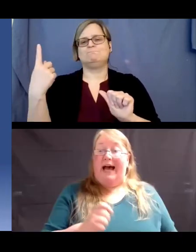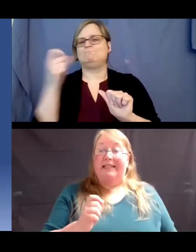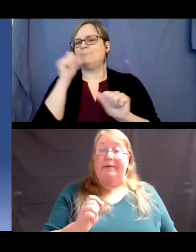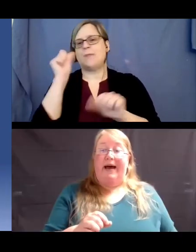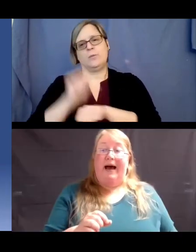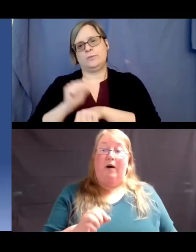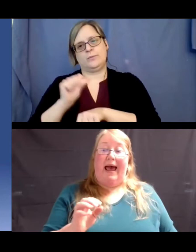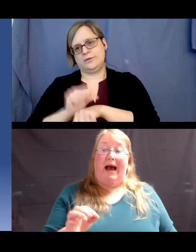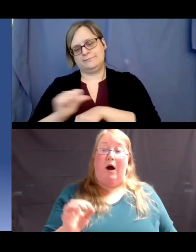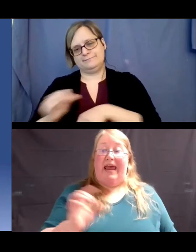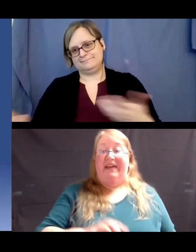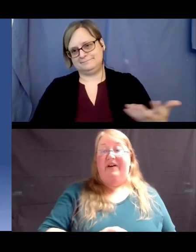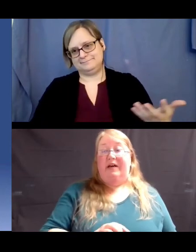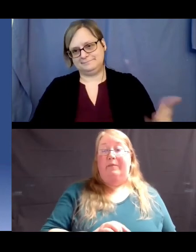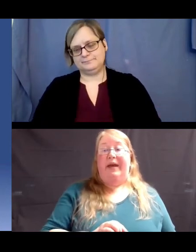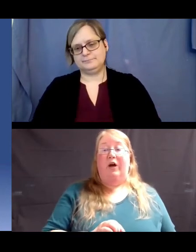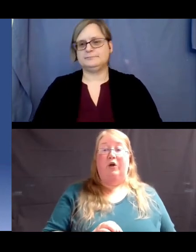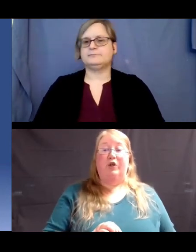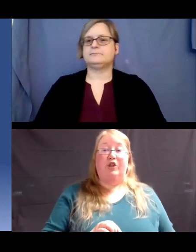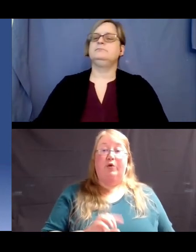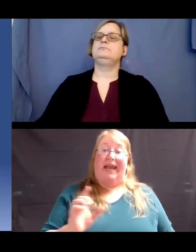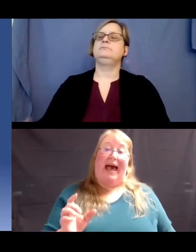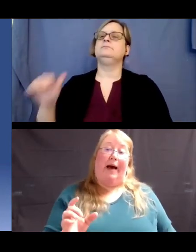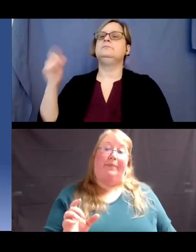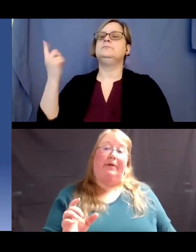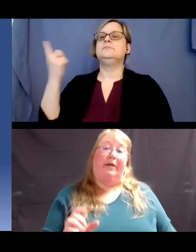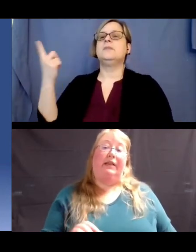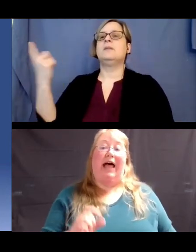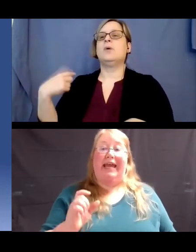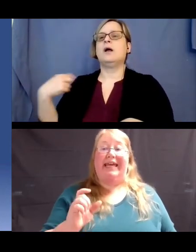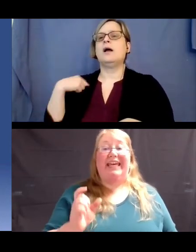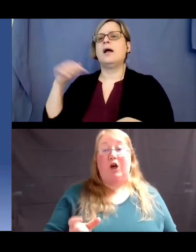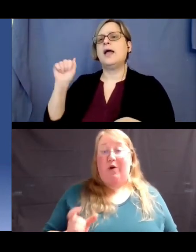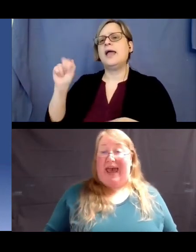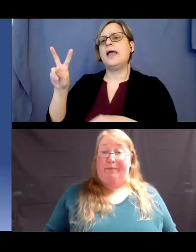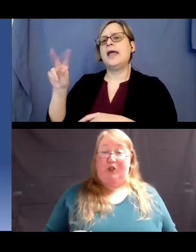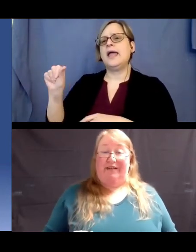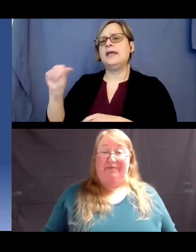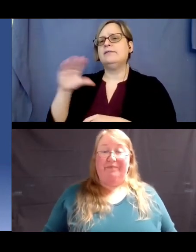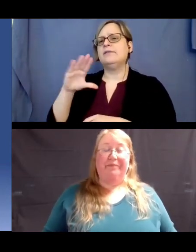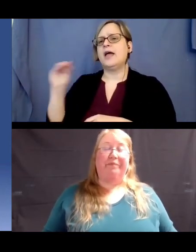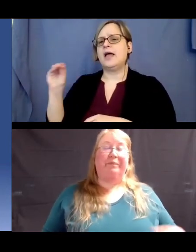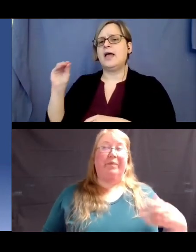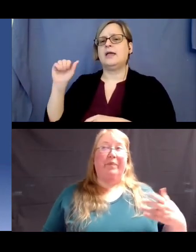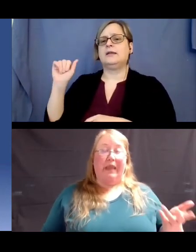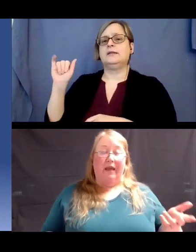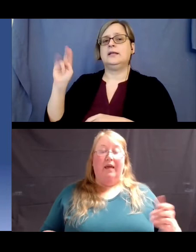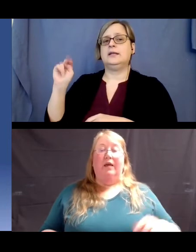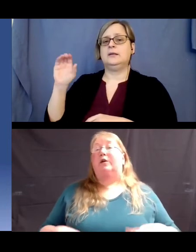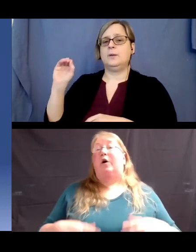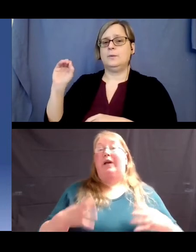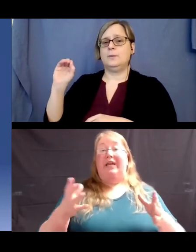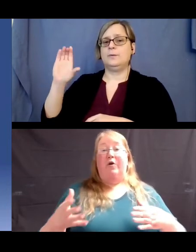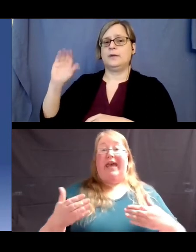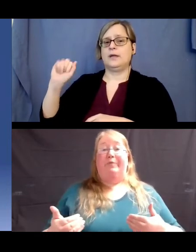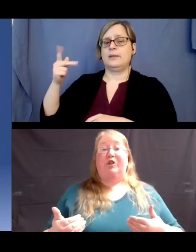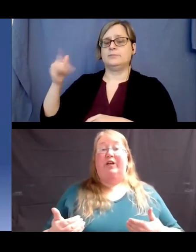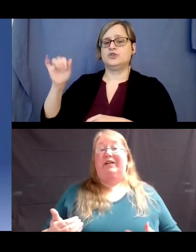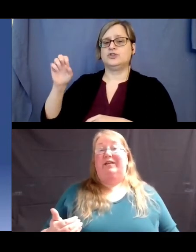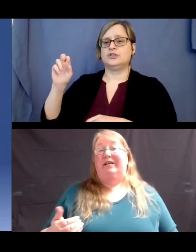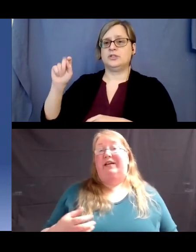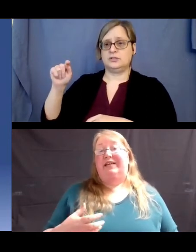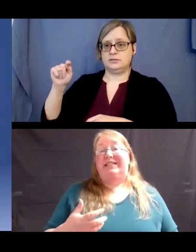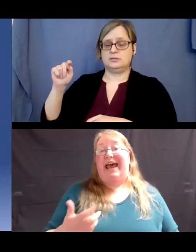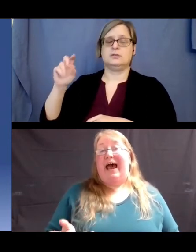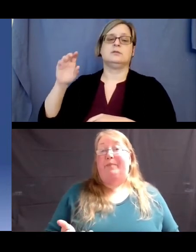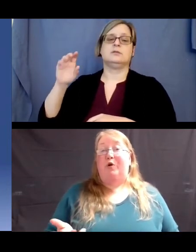Someone asked about how Ava compares to an app like InnoCaption. So